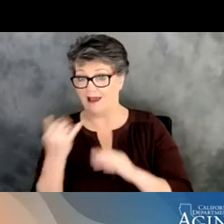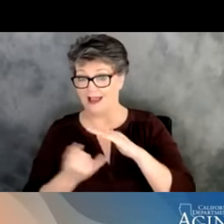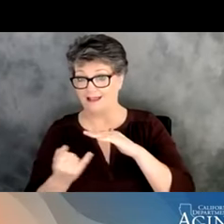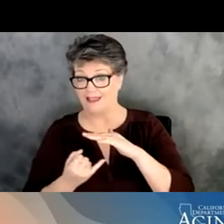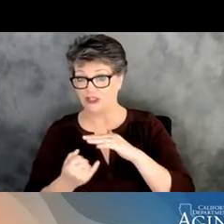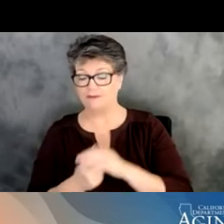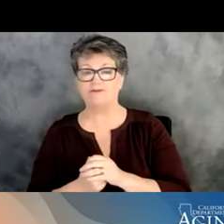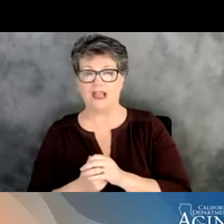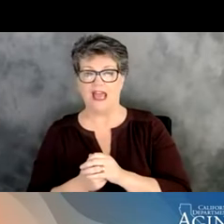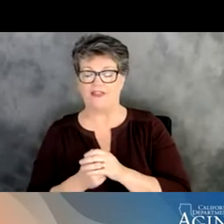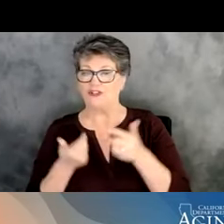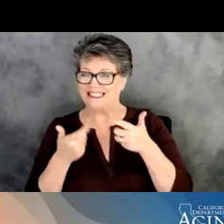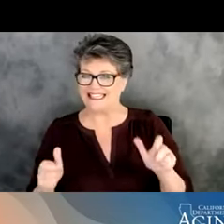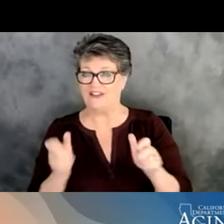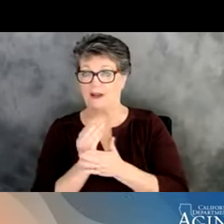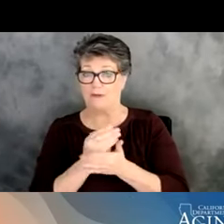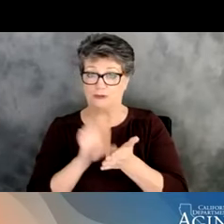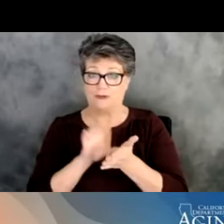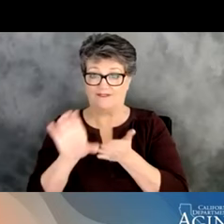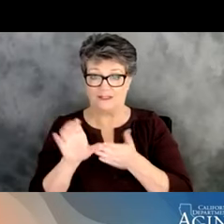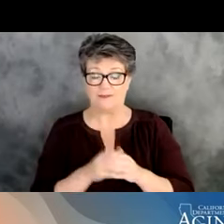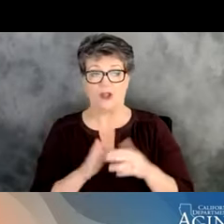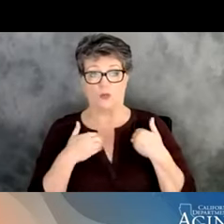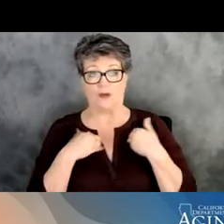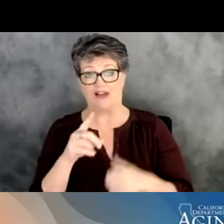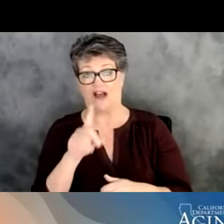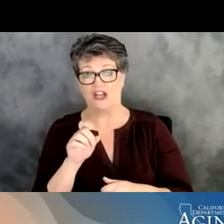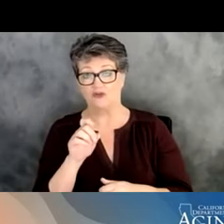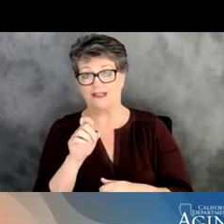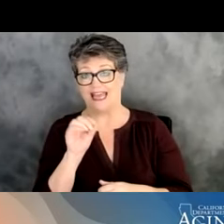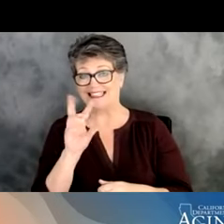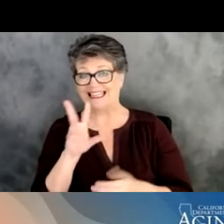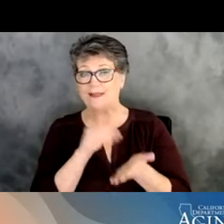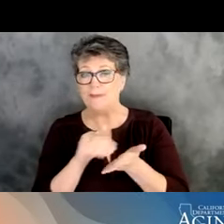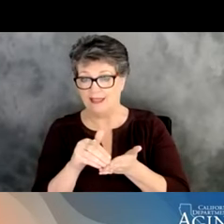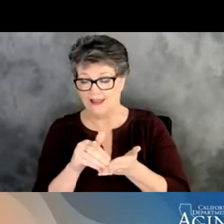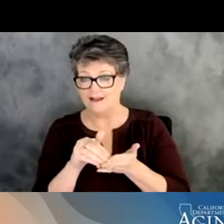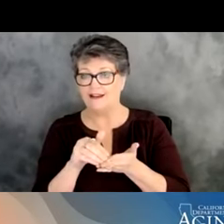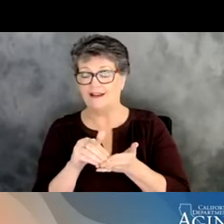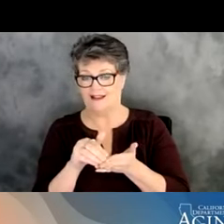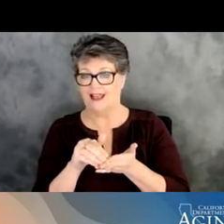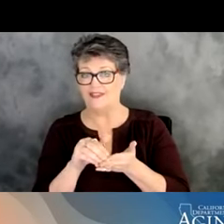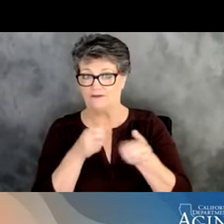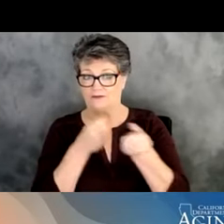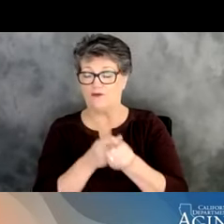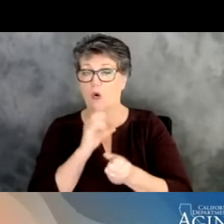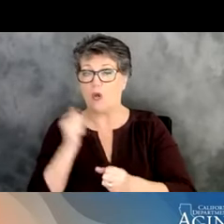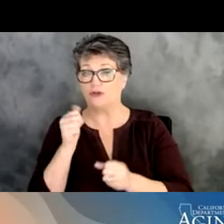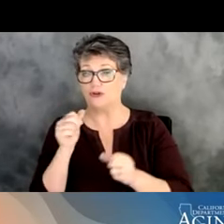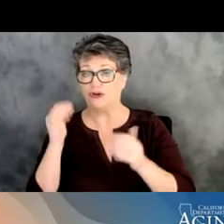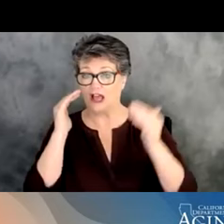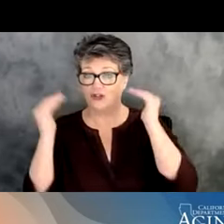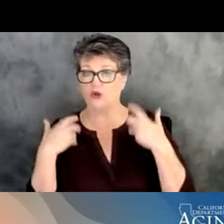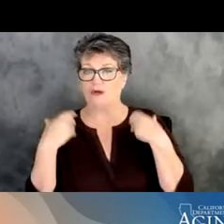was significant budget investments here. We have $106 million that came in for the adults or older adult recovery